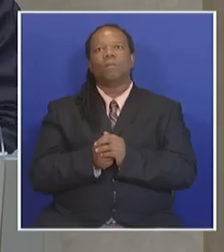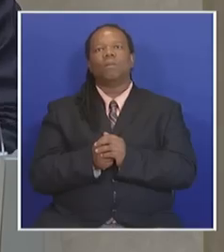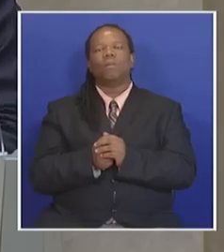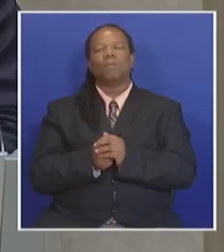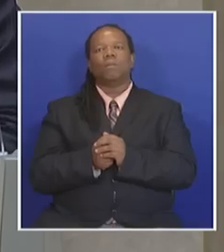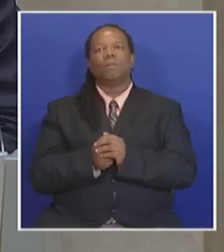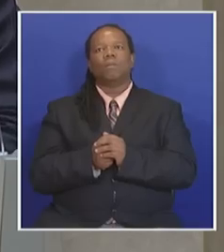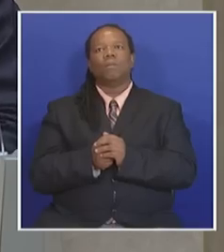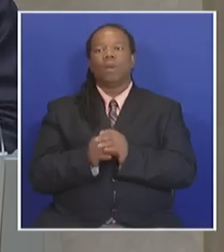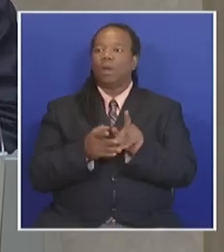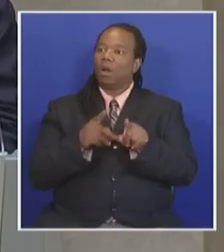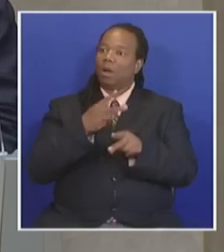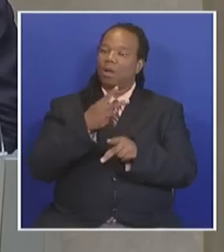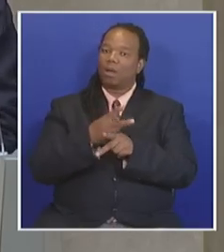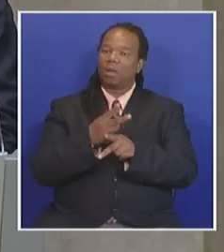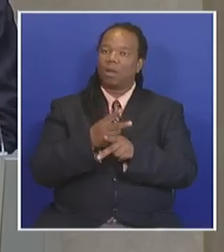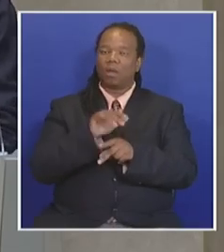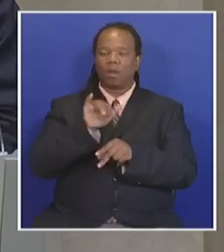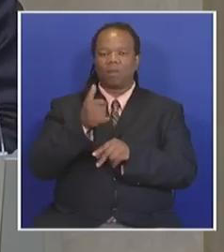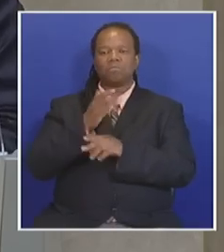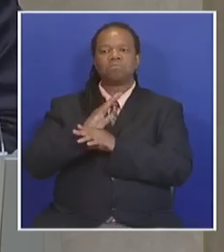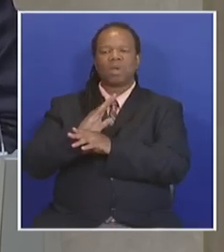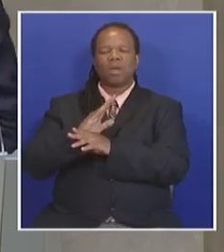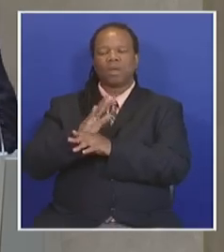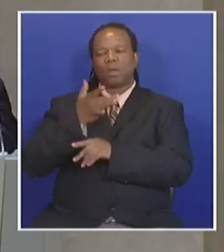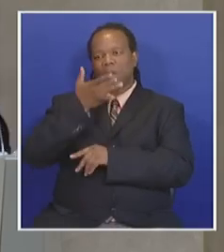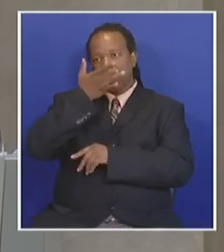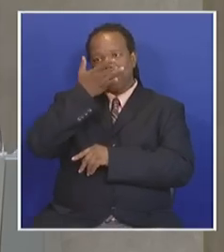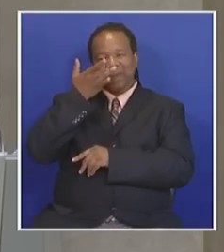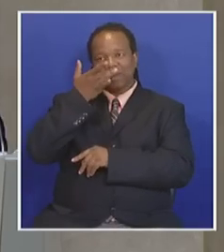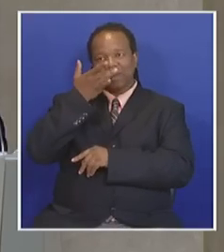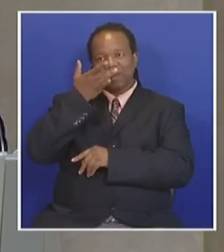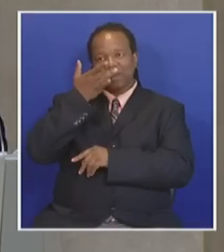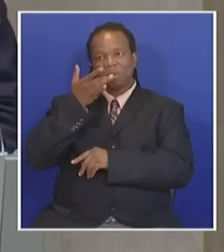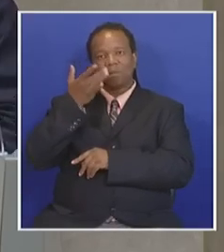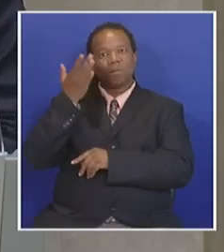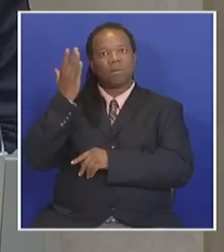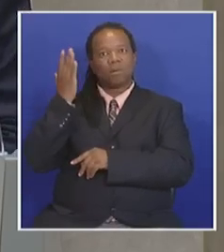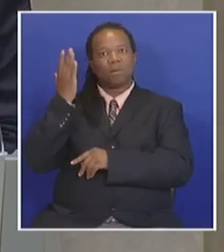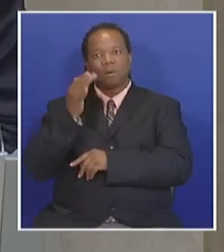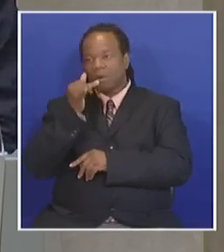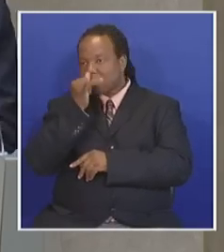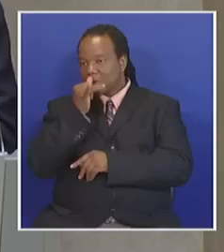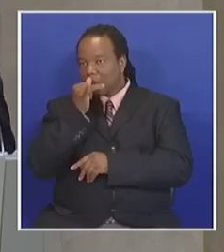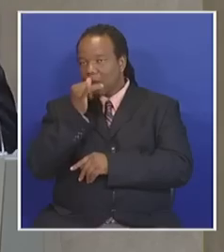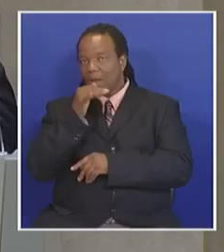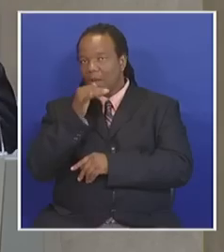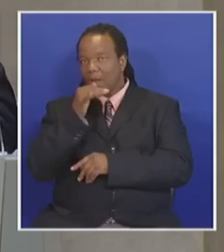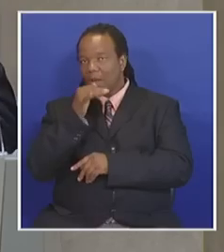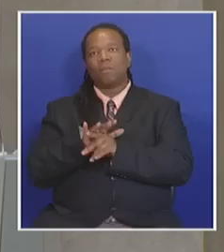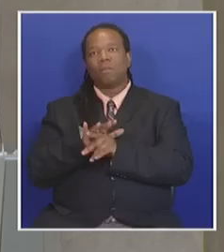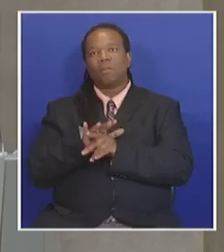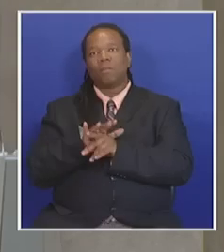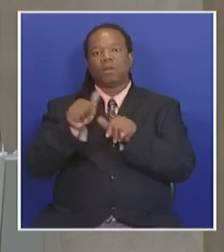of hate crimes and hate speech bill features on the department's 2016 legislative